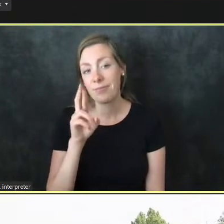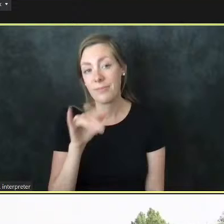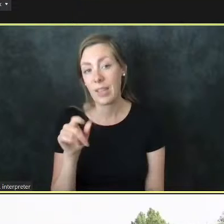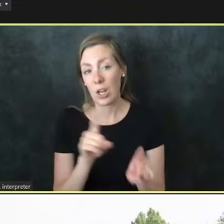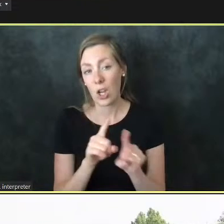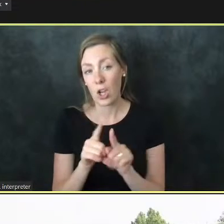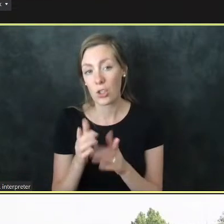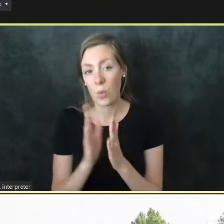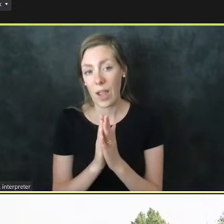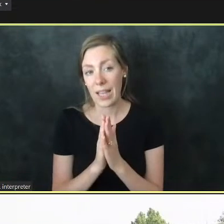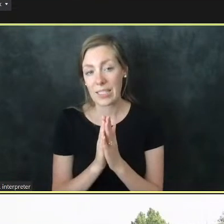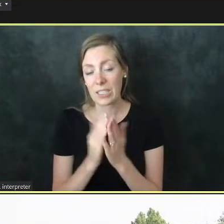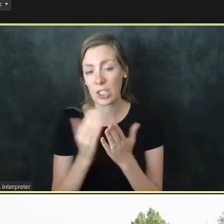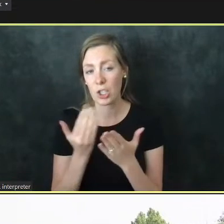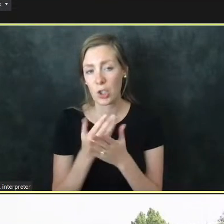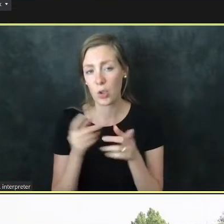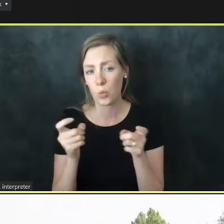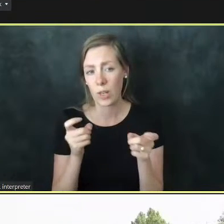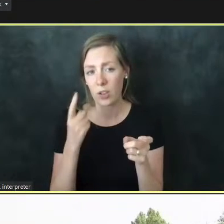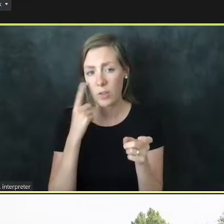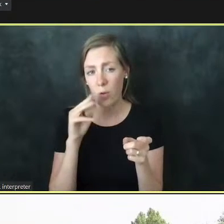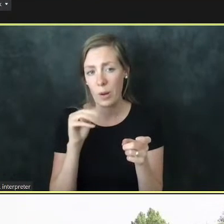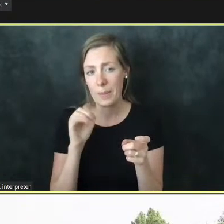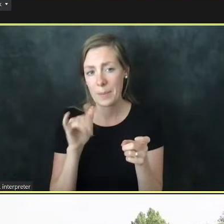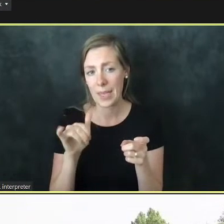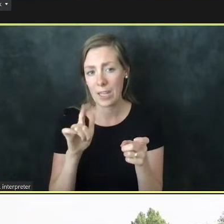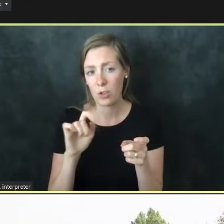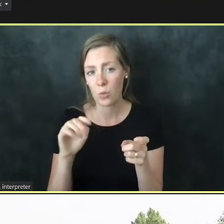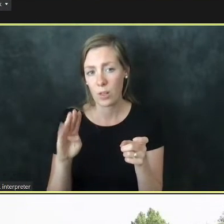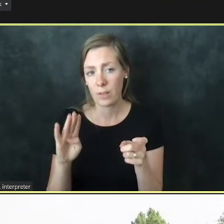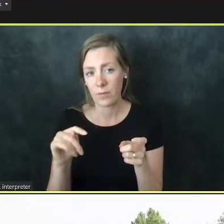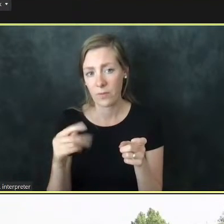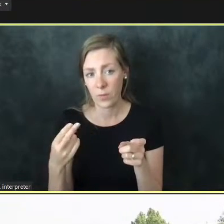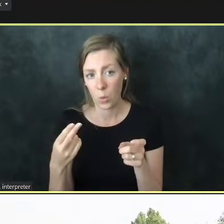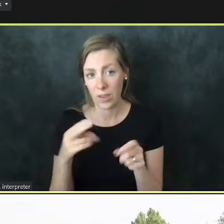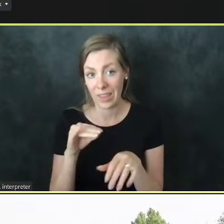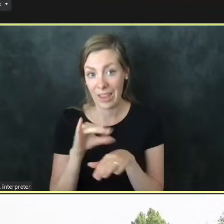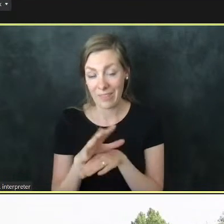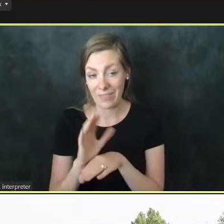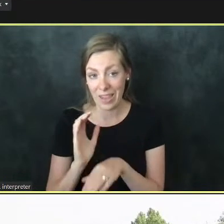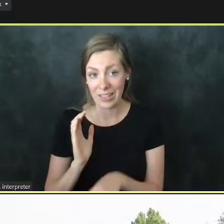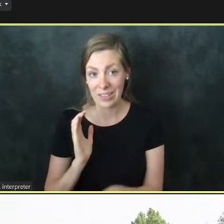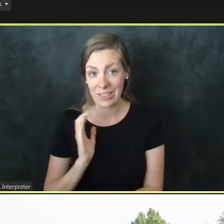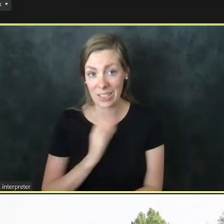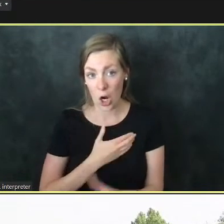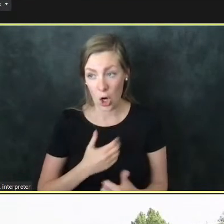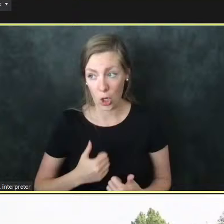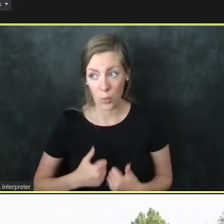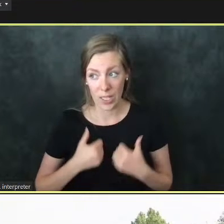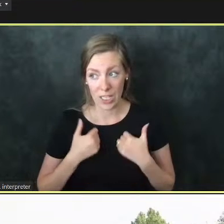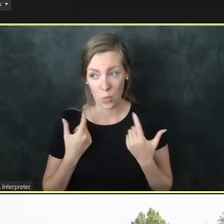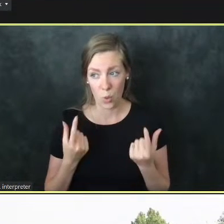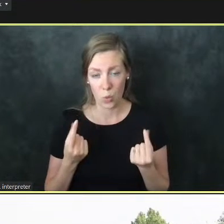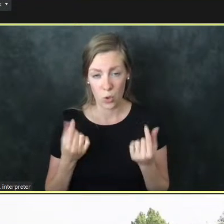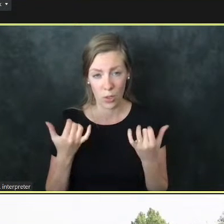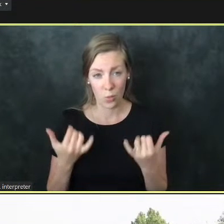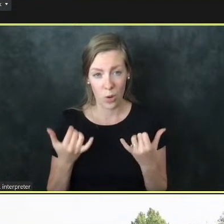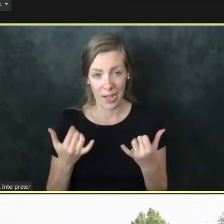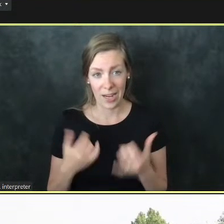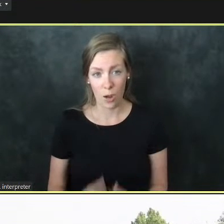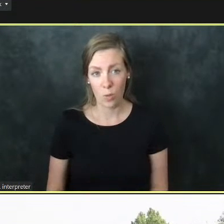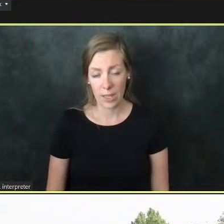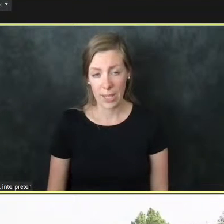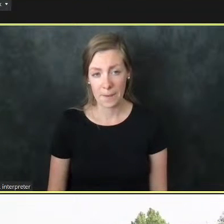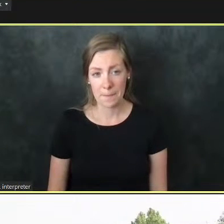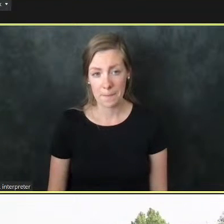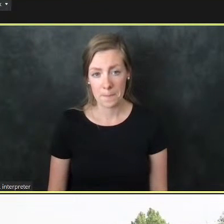También nos preguntaron si la mesa de la regulación el 24 de mayo, si ya están